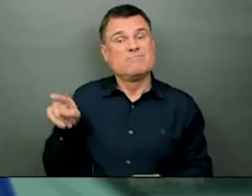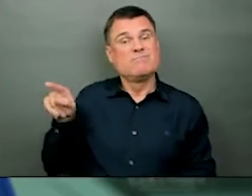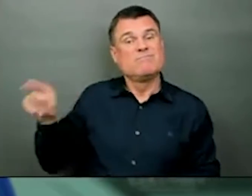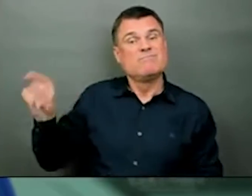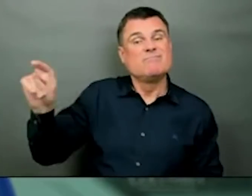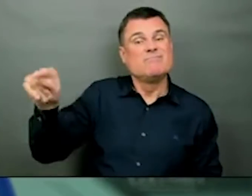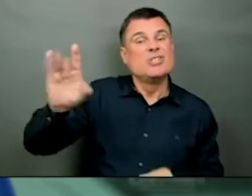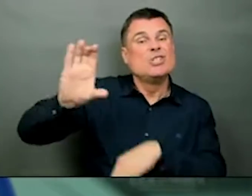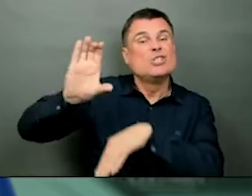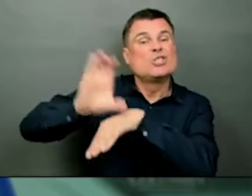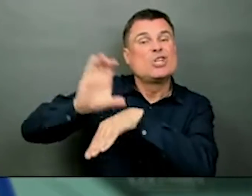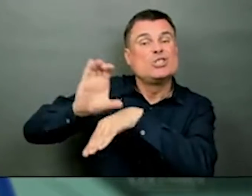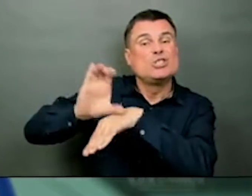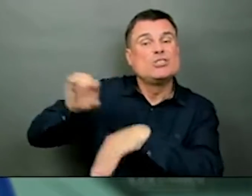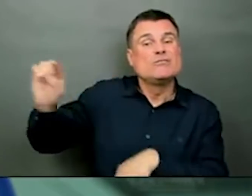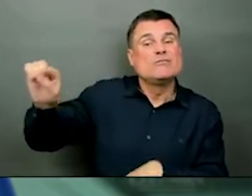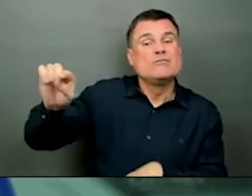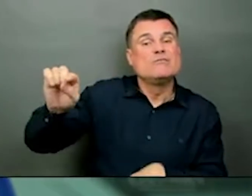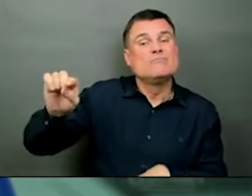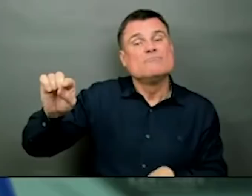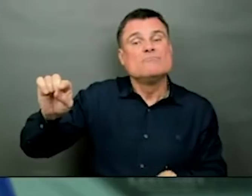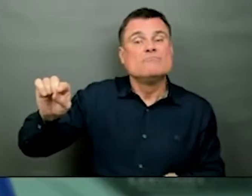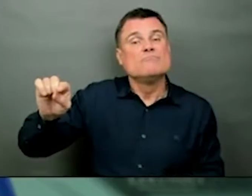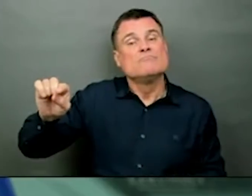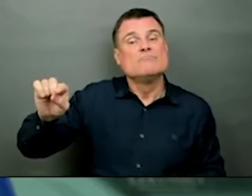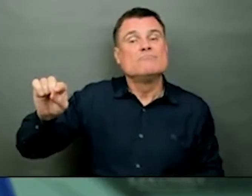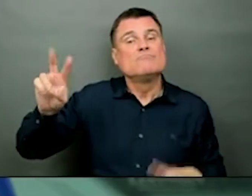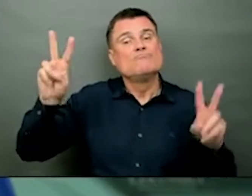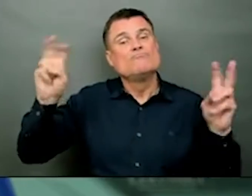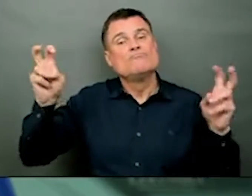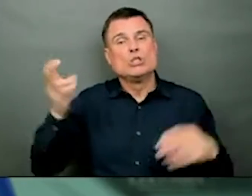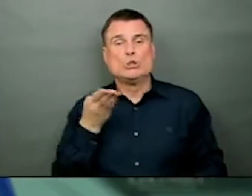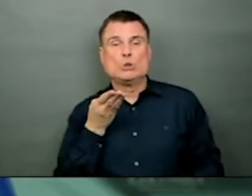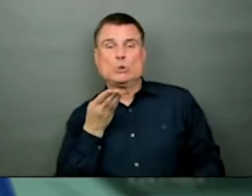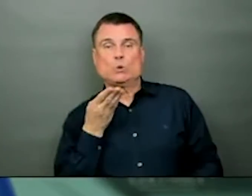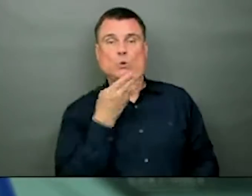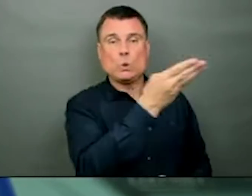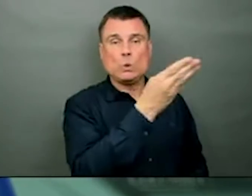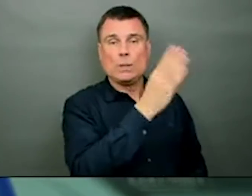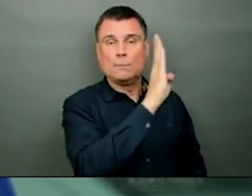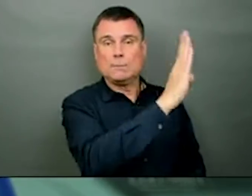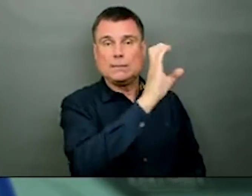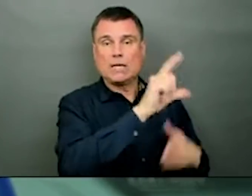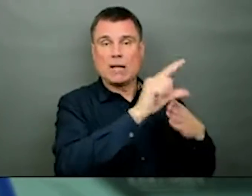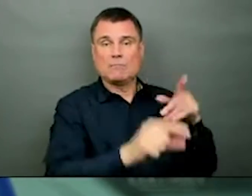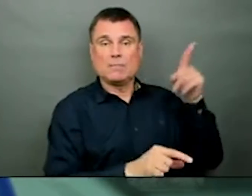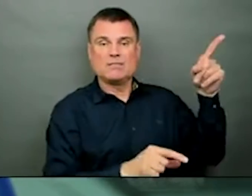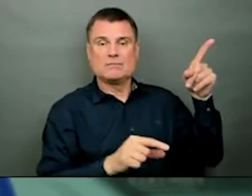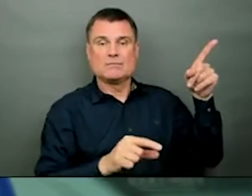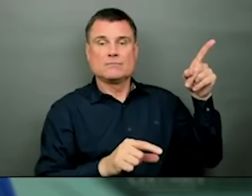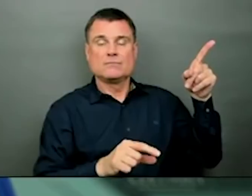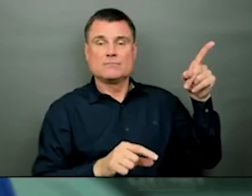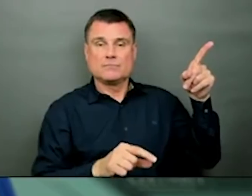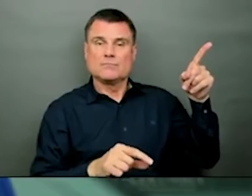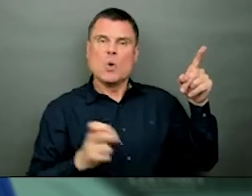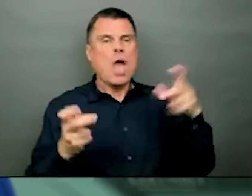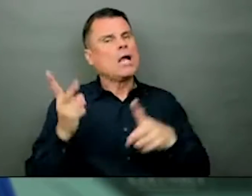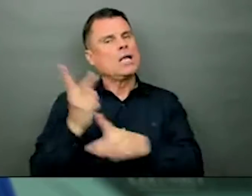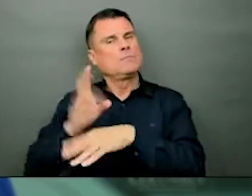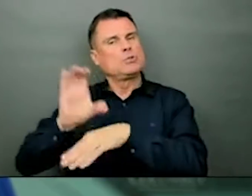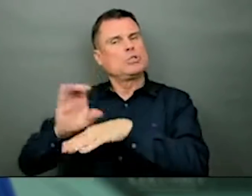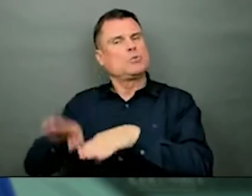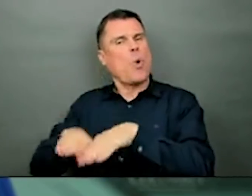churches, that matter is still before the courts. Obviously, the orders